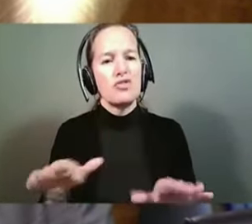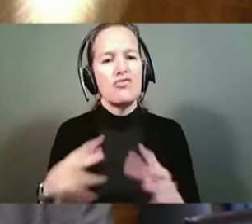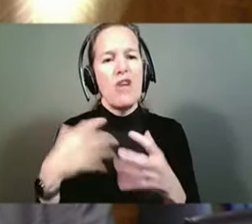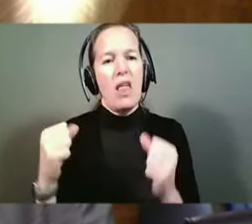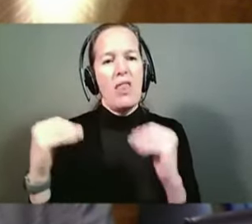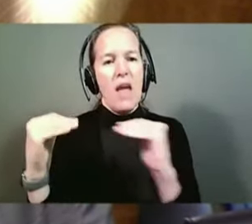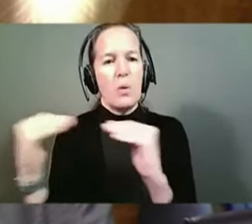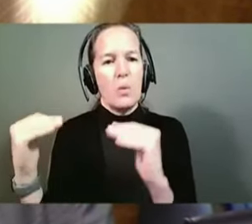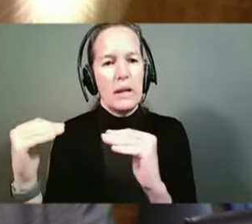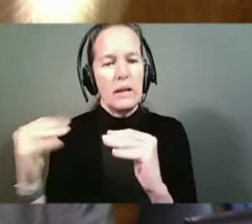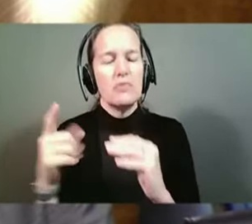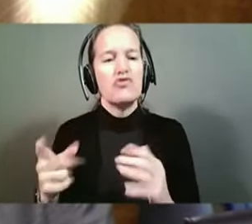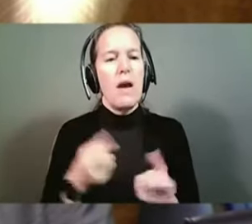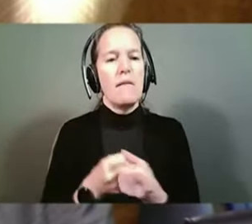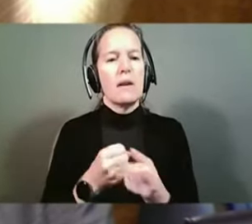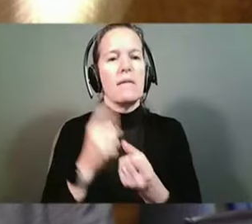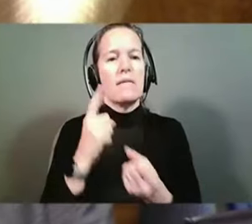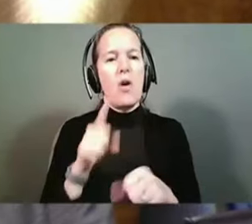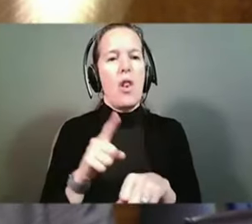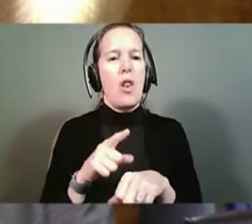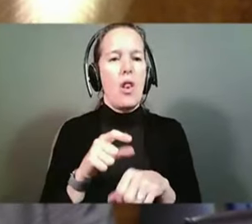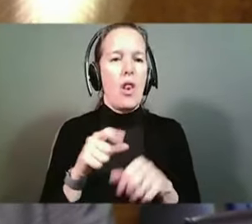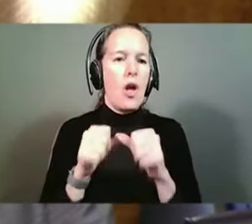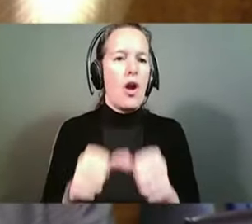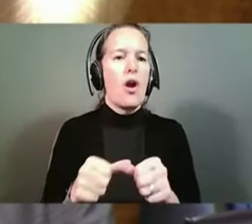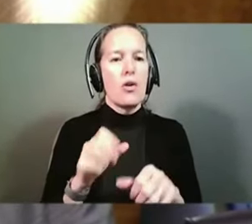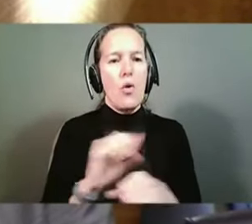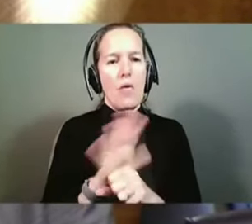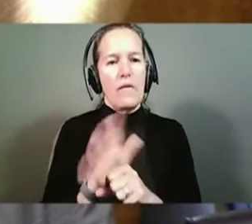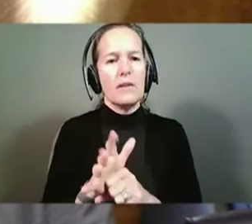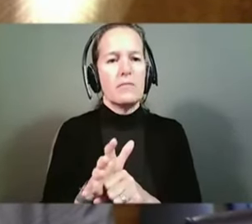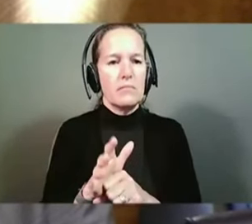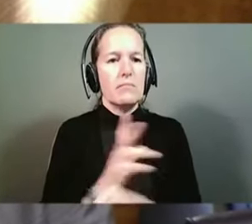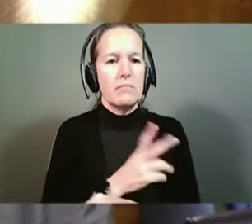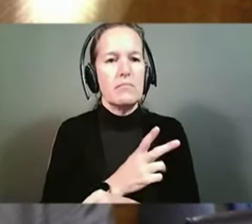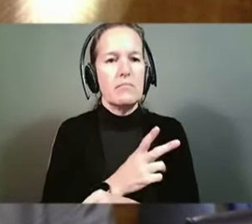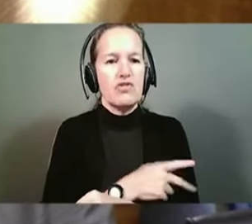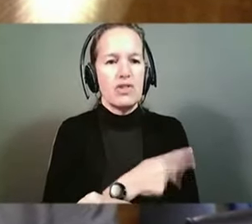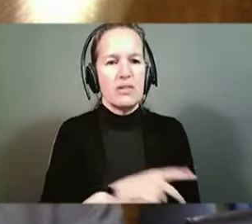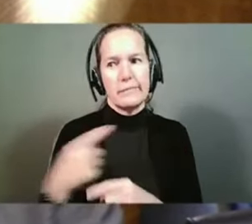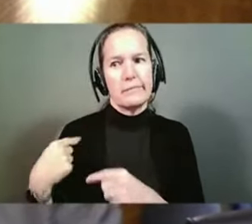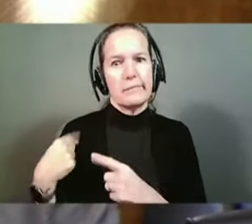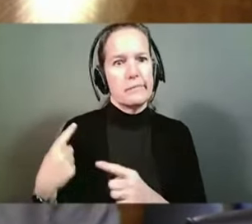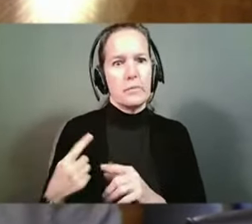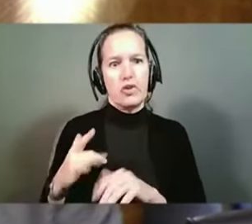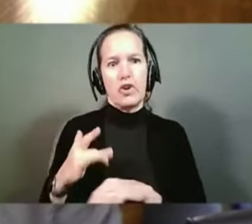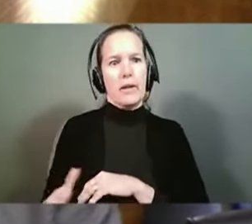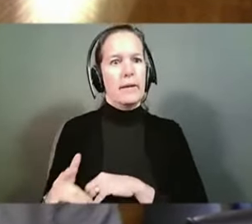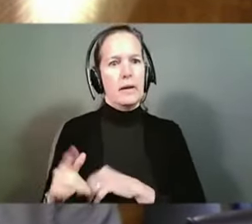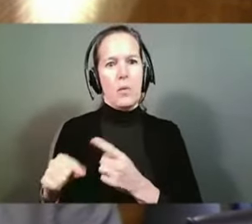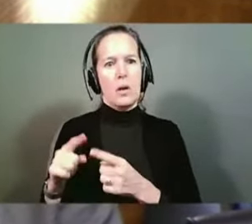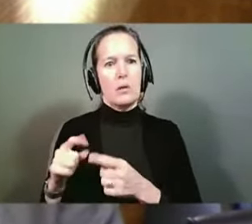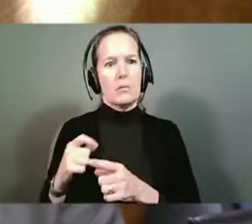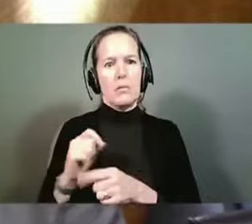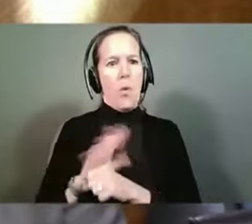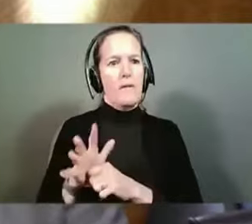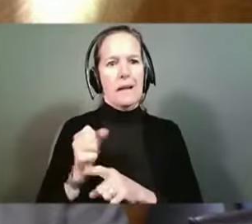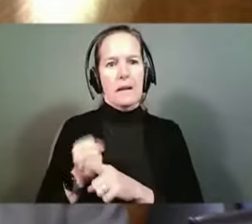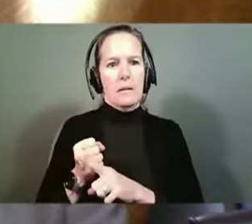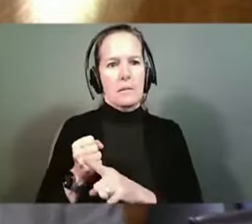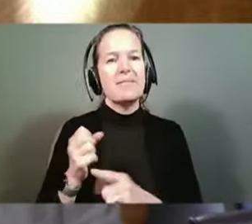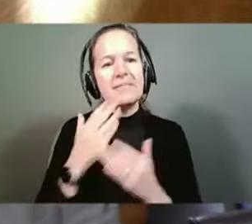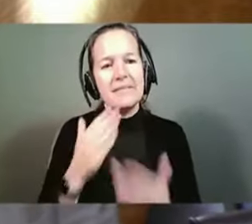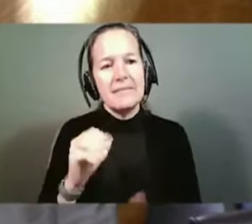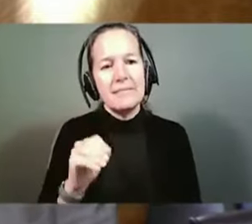long COVID patient community since early in the pandemic. Ms. Vasquez, thanks very much for being with us.